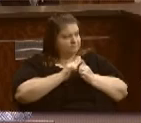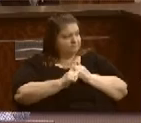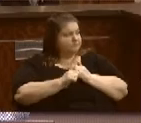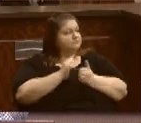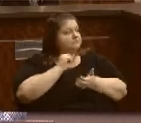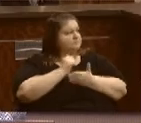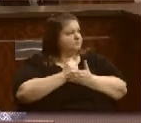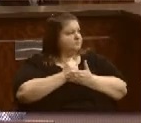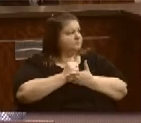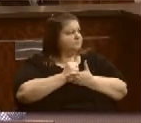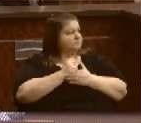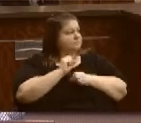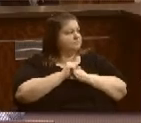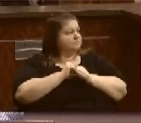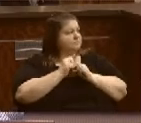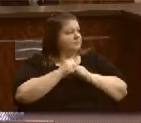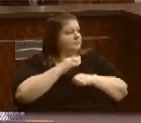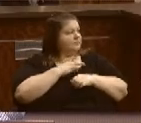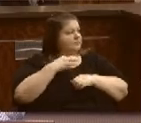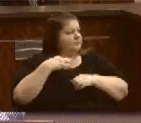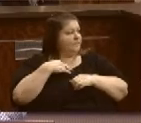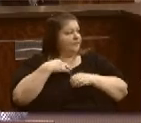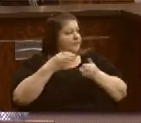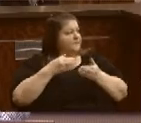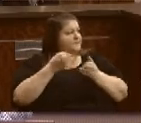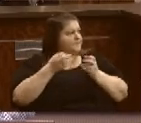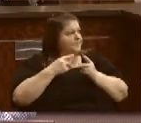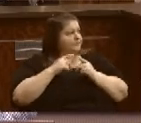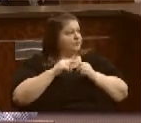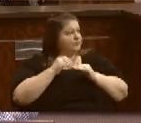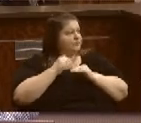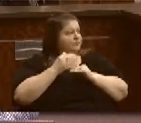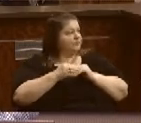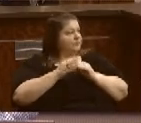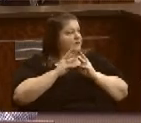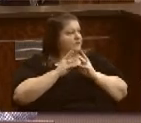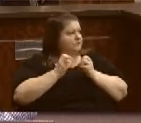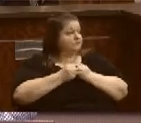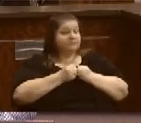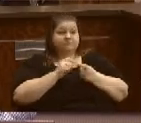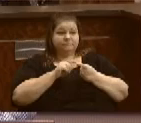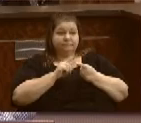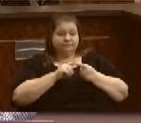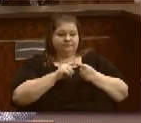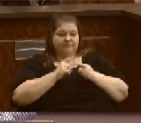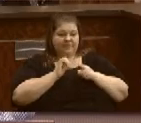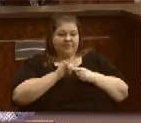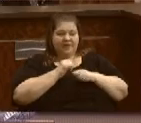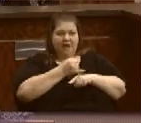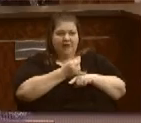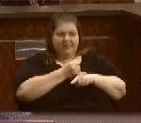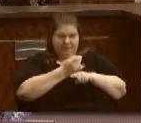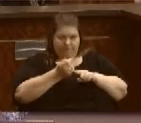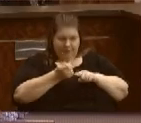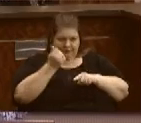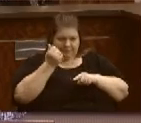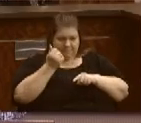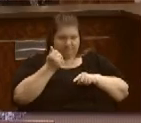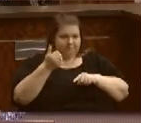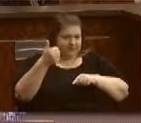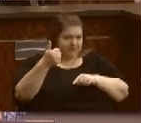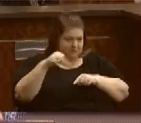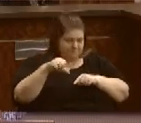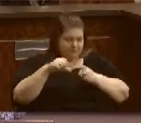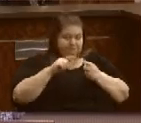with staff and bring it back to the next Planning Commission, was first the landscape island, whether it would be removed or not, and